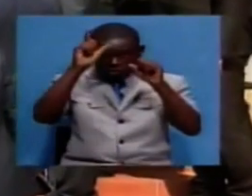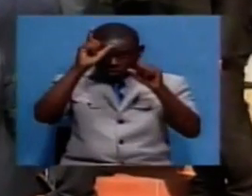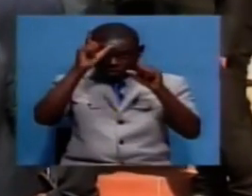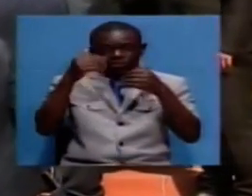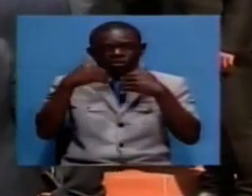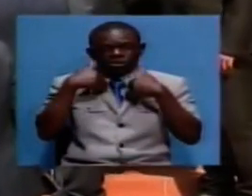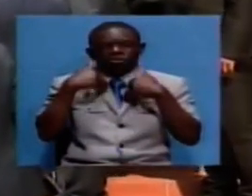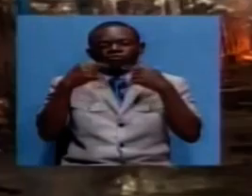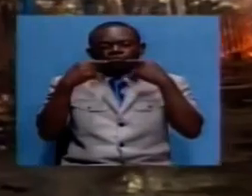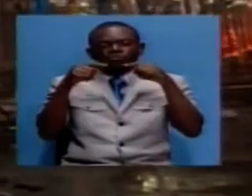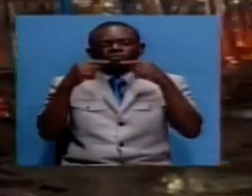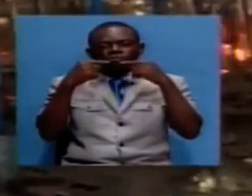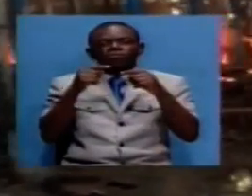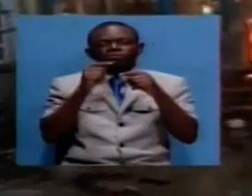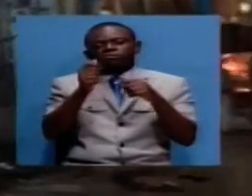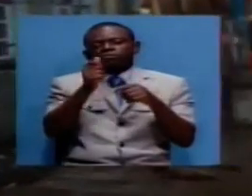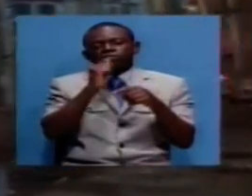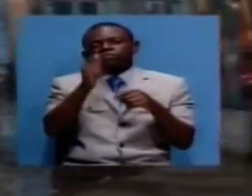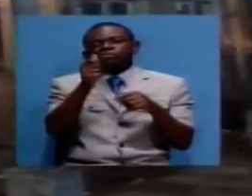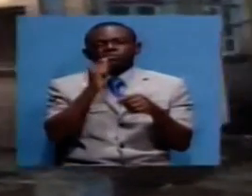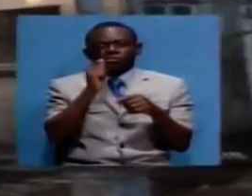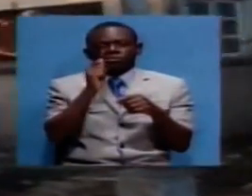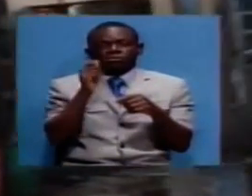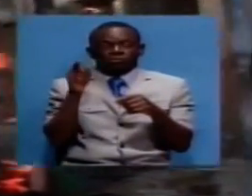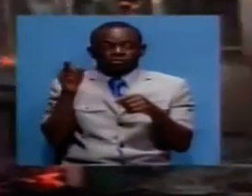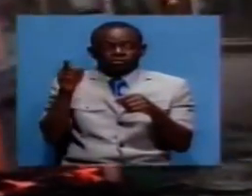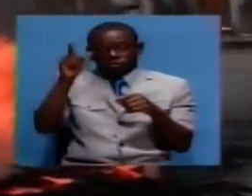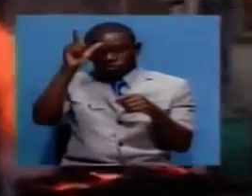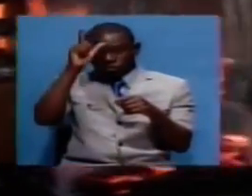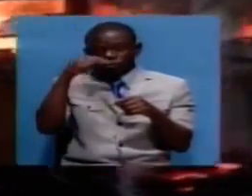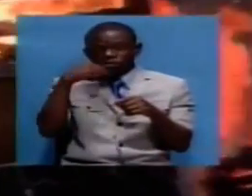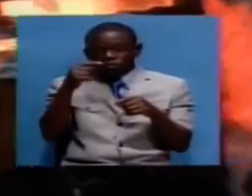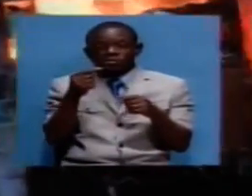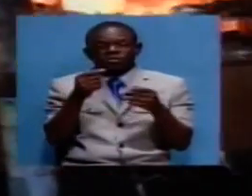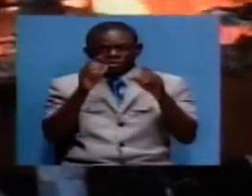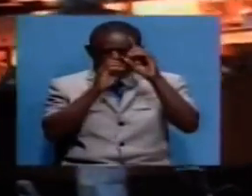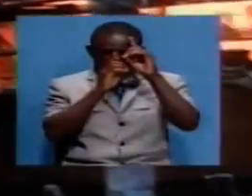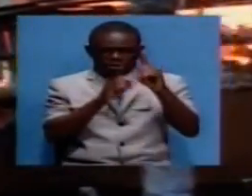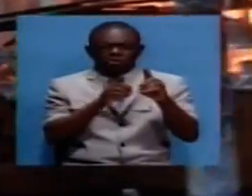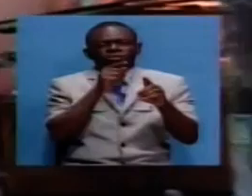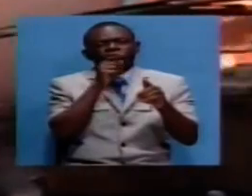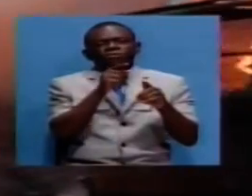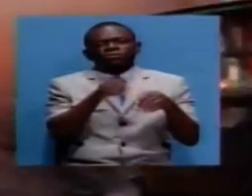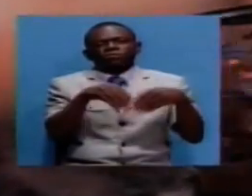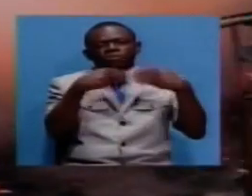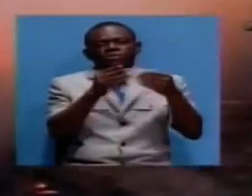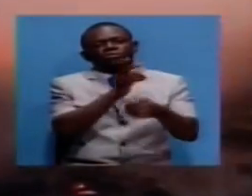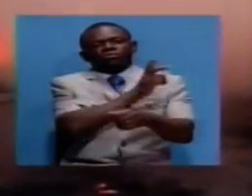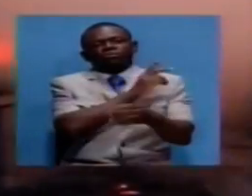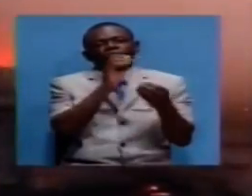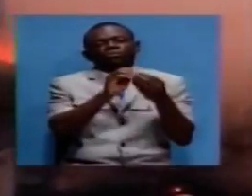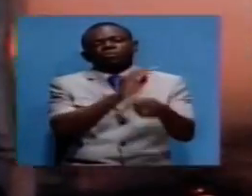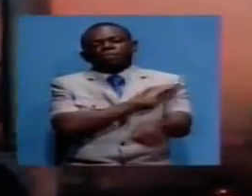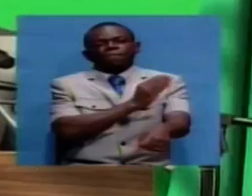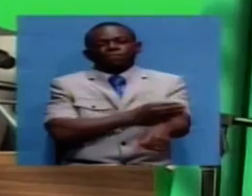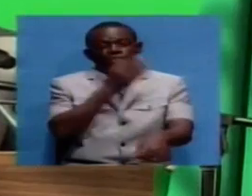to explain the motive behind his decision, saying it is timely in the wake of the rising cases of premeditated sabotage and